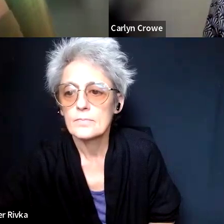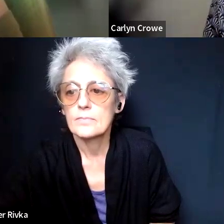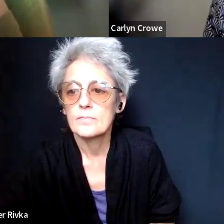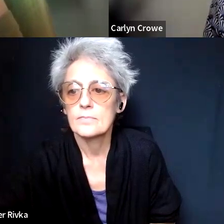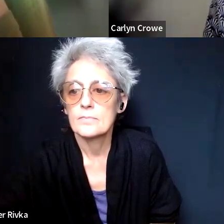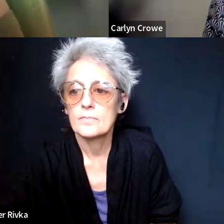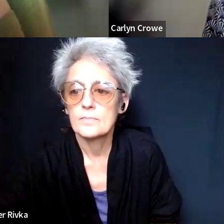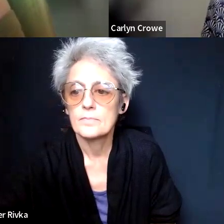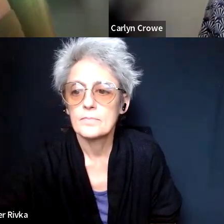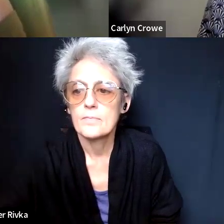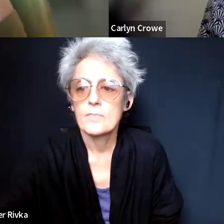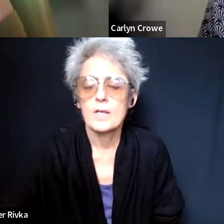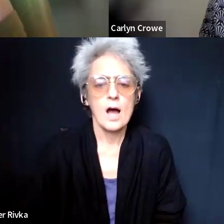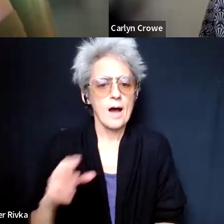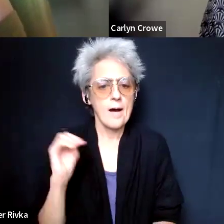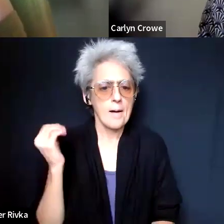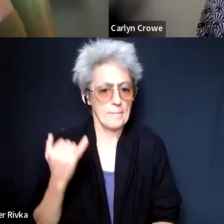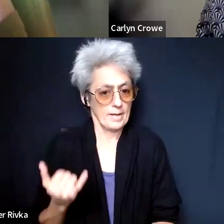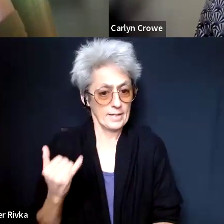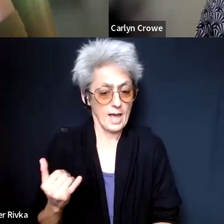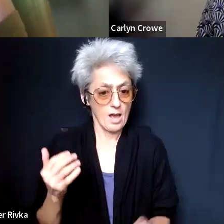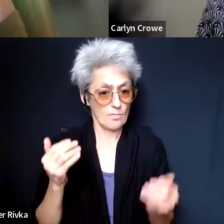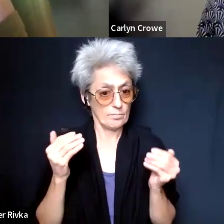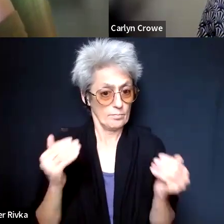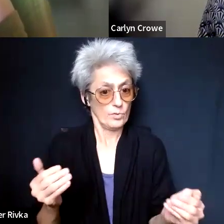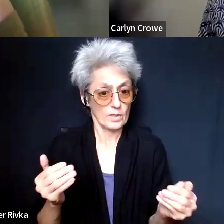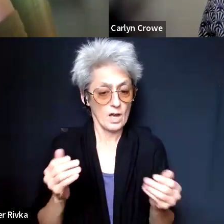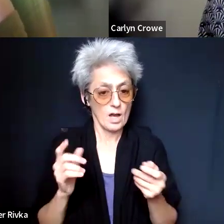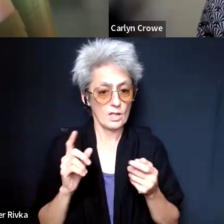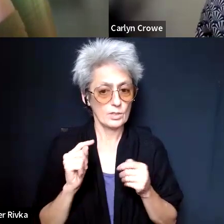I think now, are we moving on to?